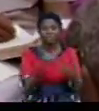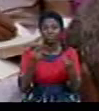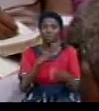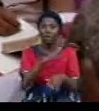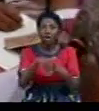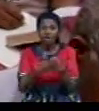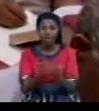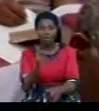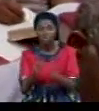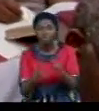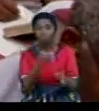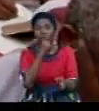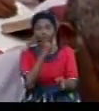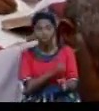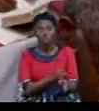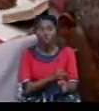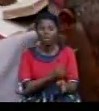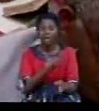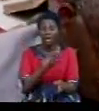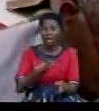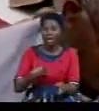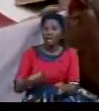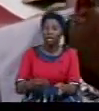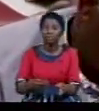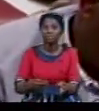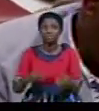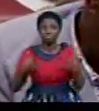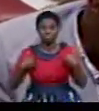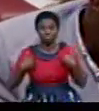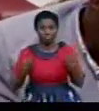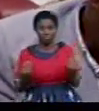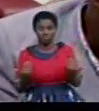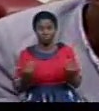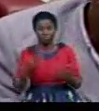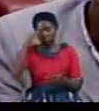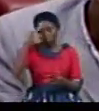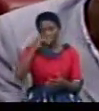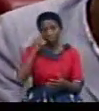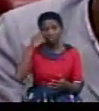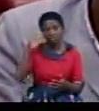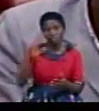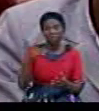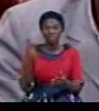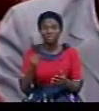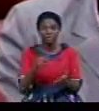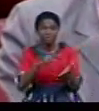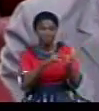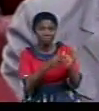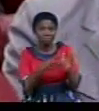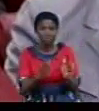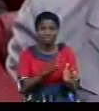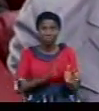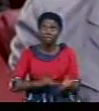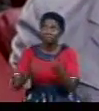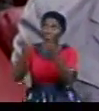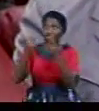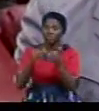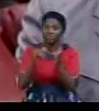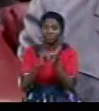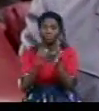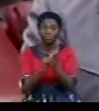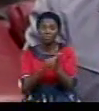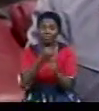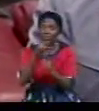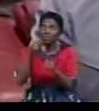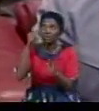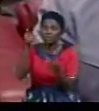all men and women the purpose of Christ coming is that when he comes he is a savior he's a